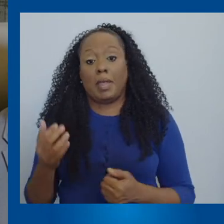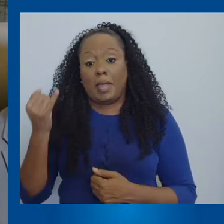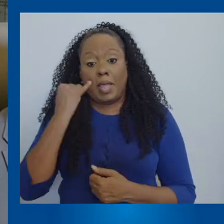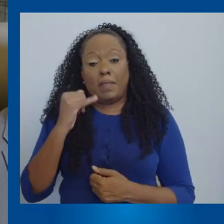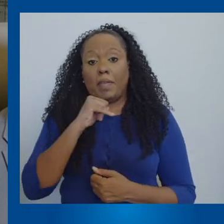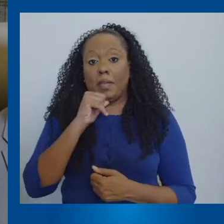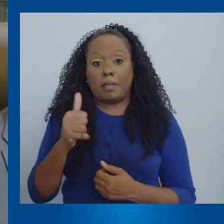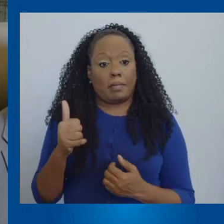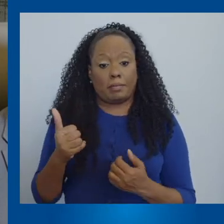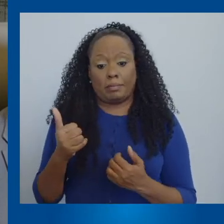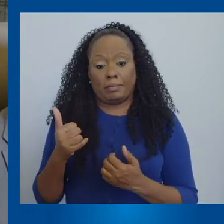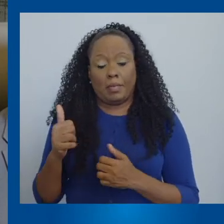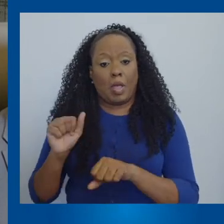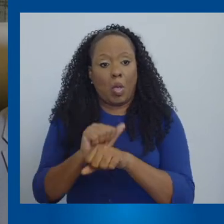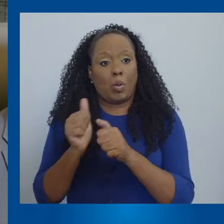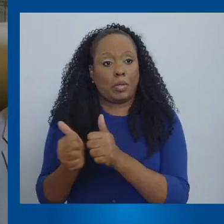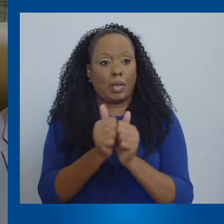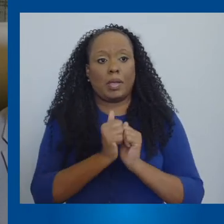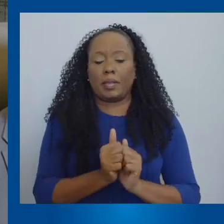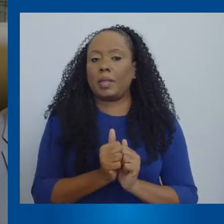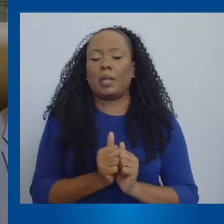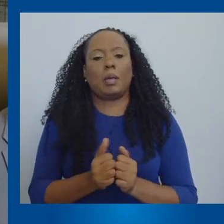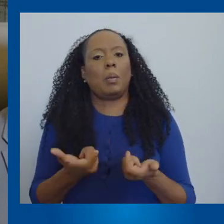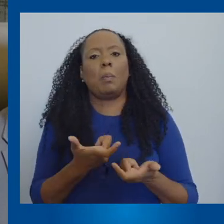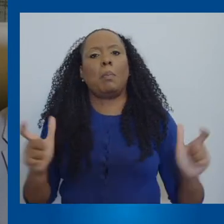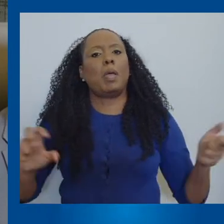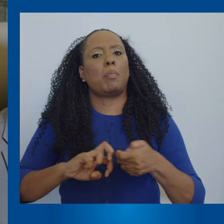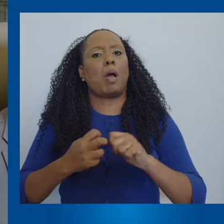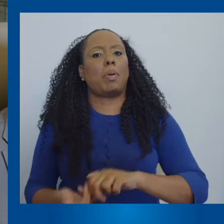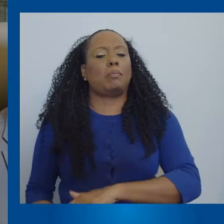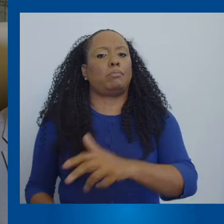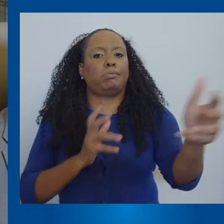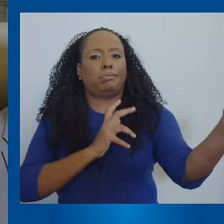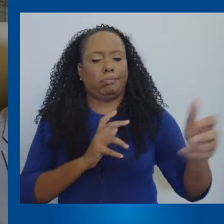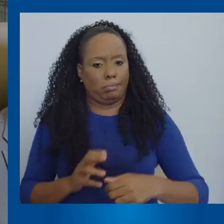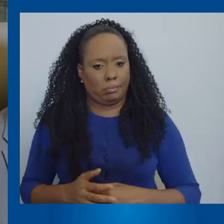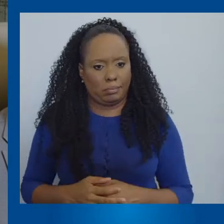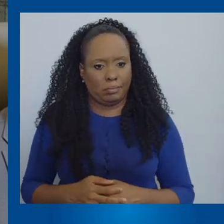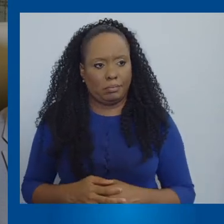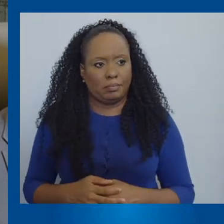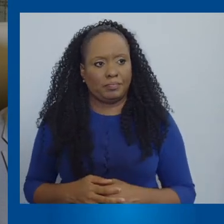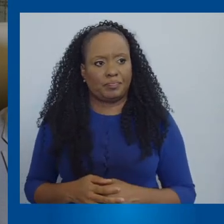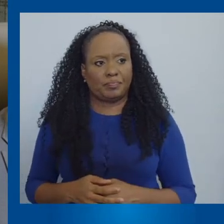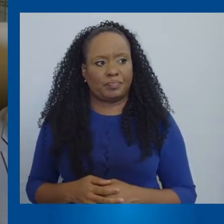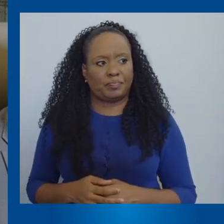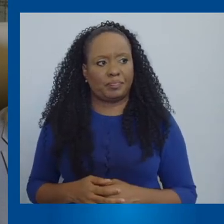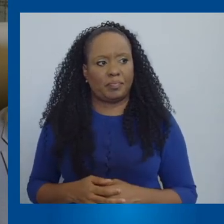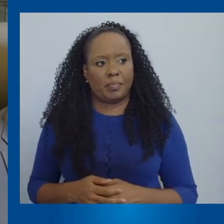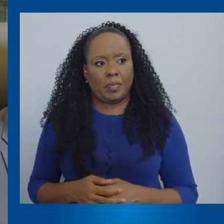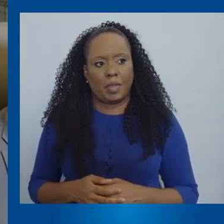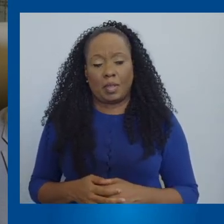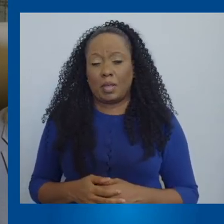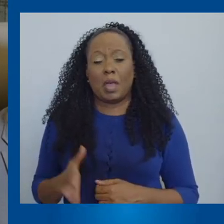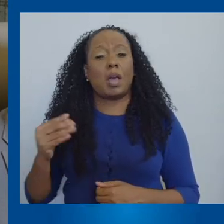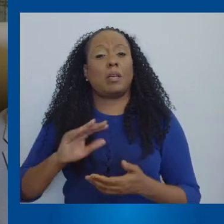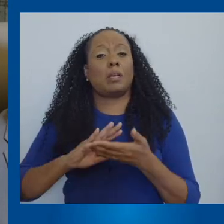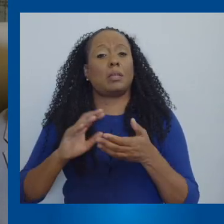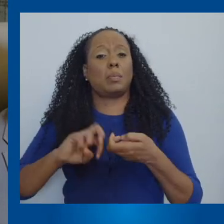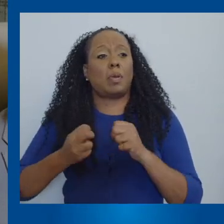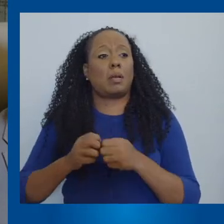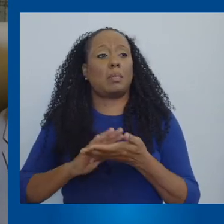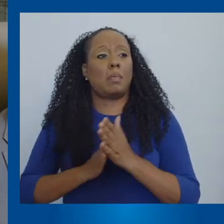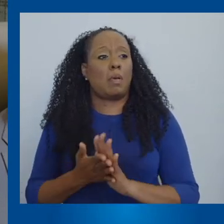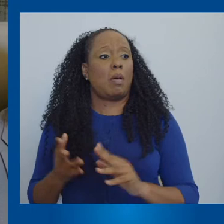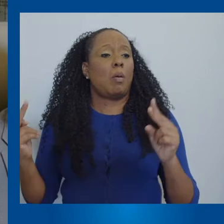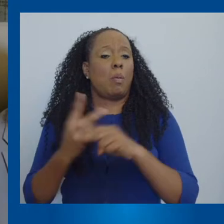we are going to run into very, very big trouble. More than one person every 6 seconds losing their life, which is already